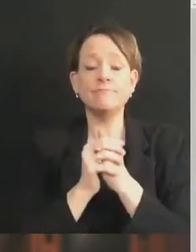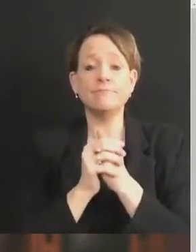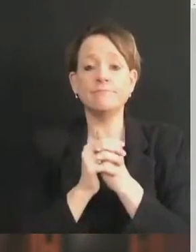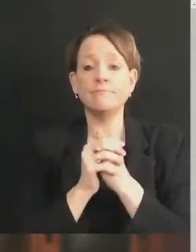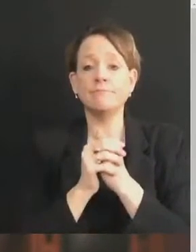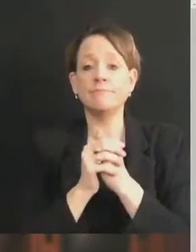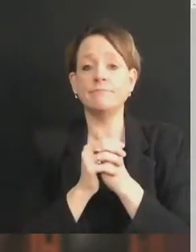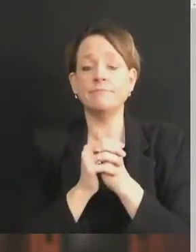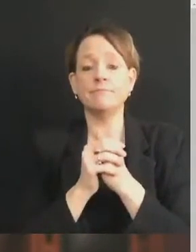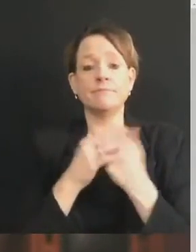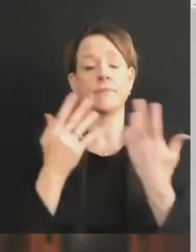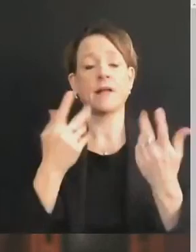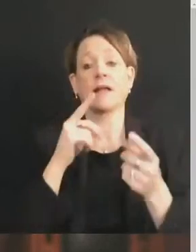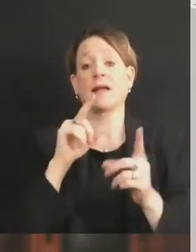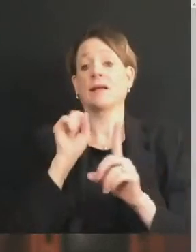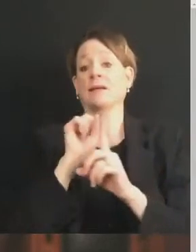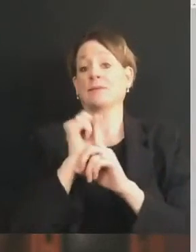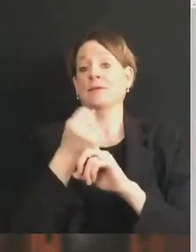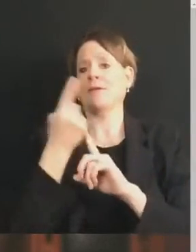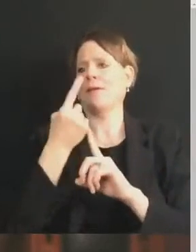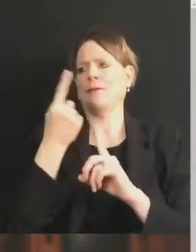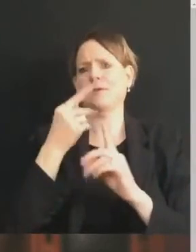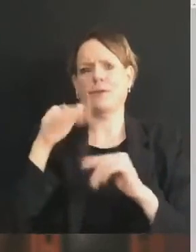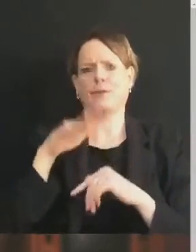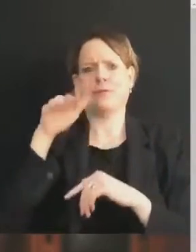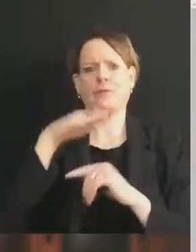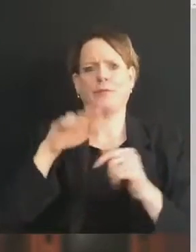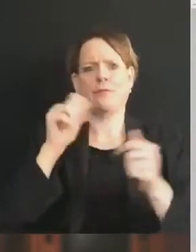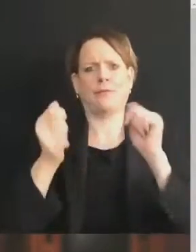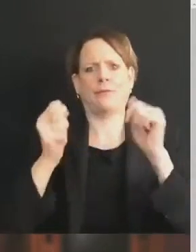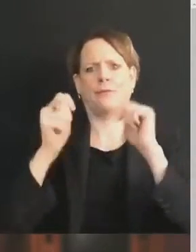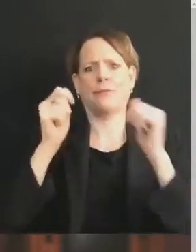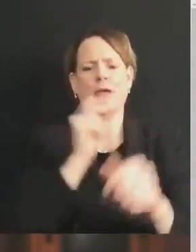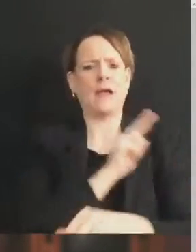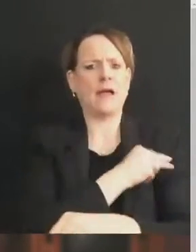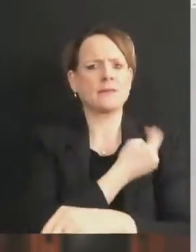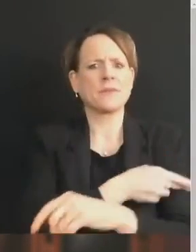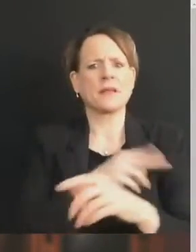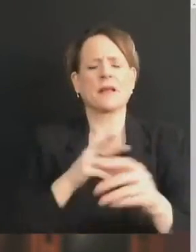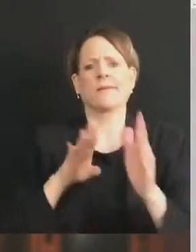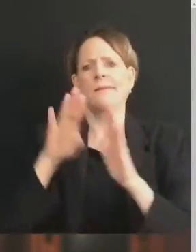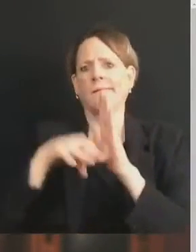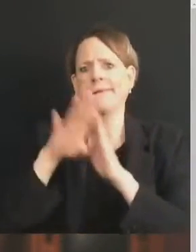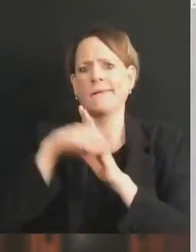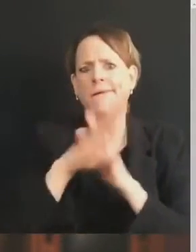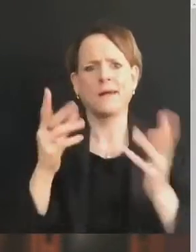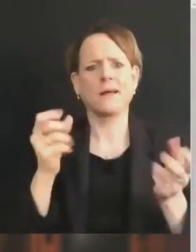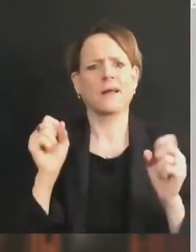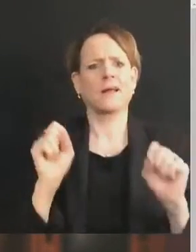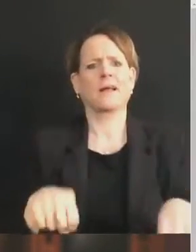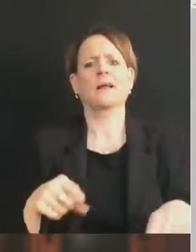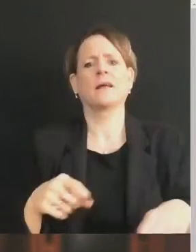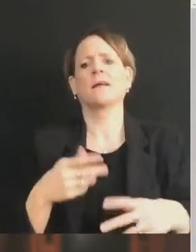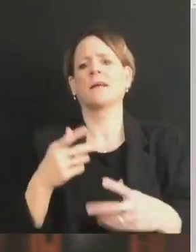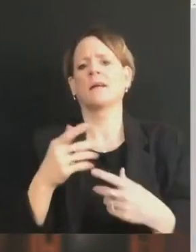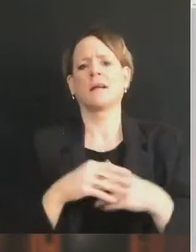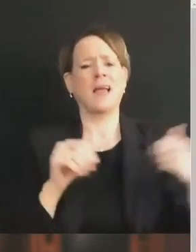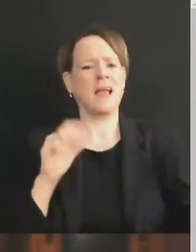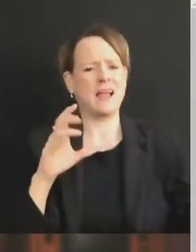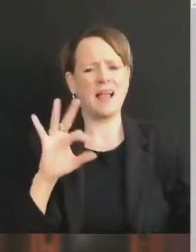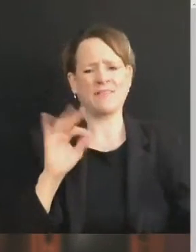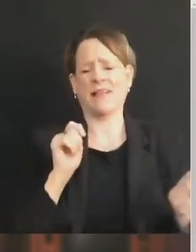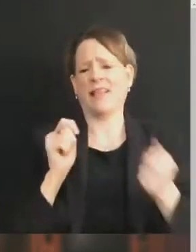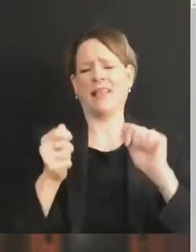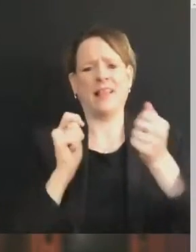across regions, and then ultimately with the alternate care facility if they can't and don't have access to